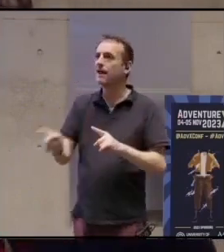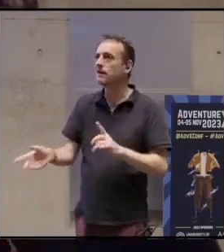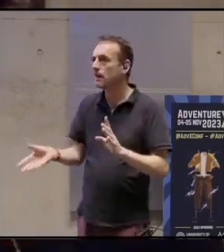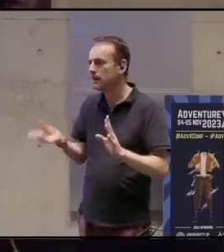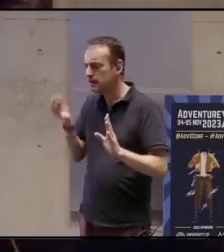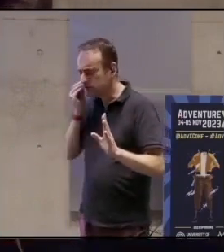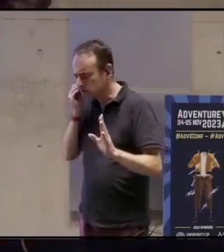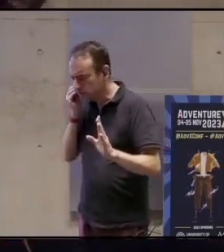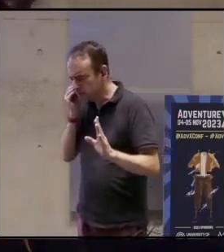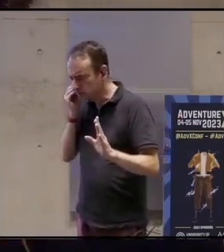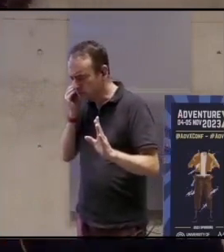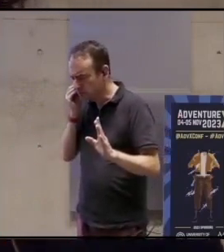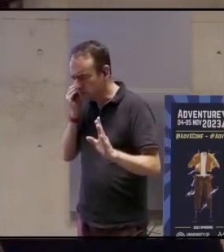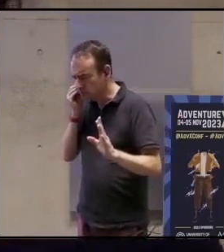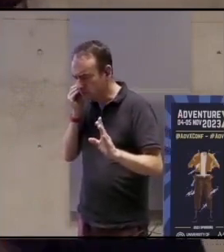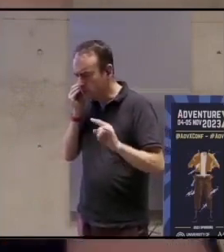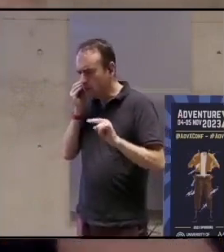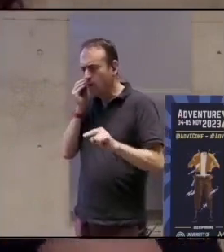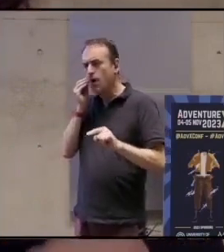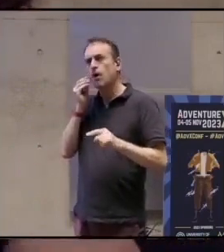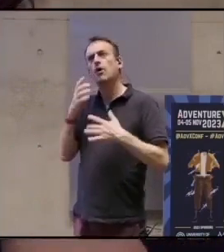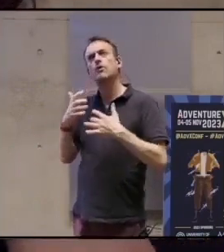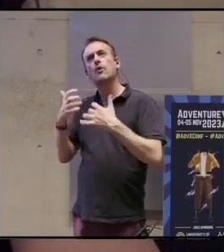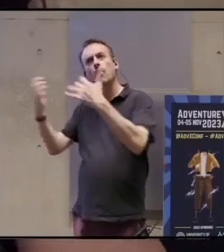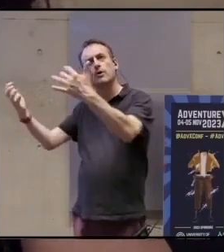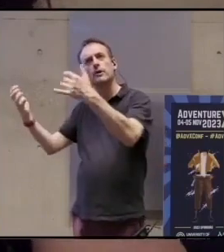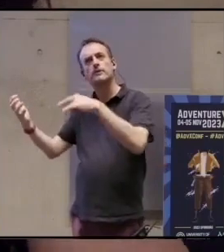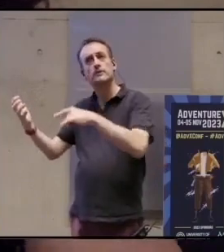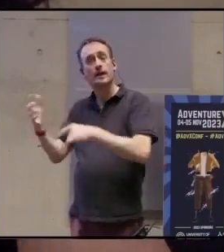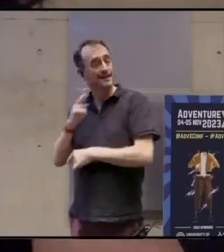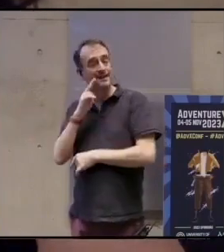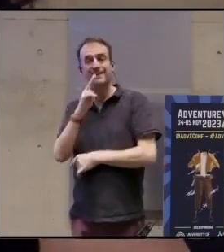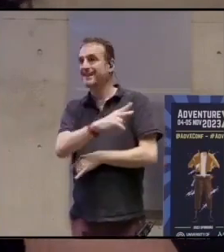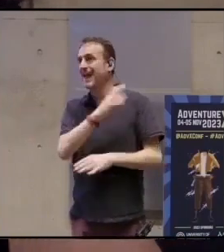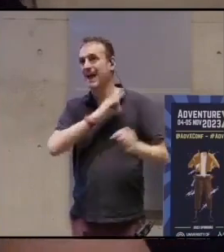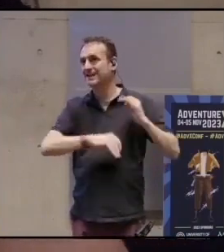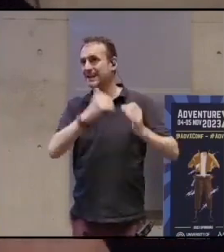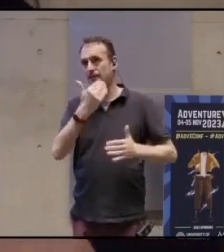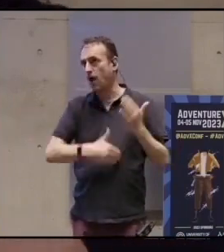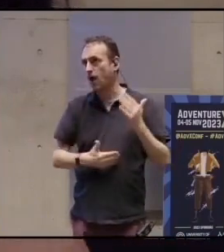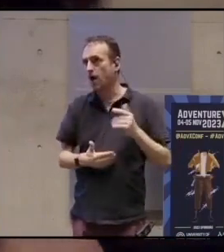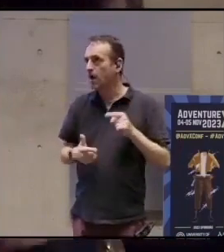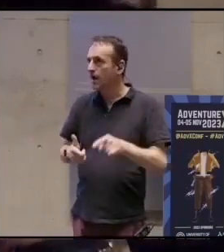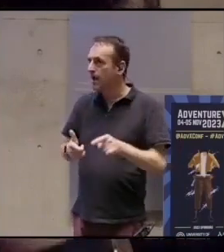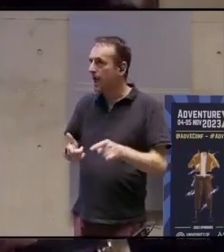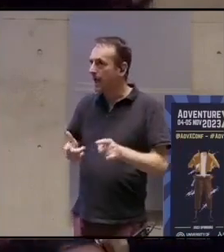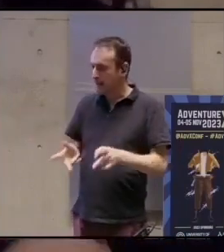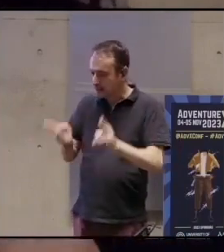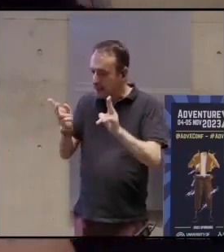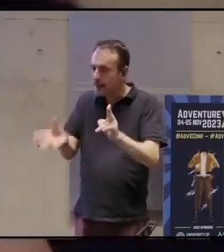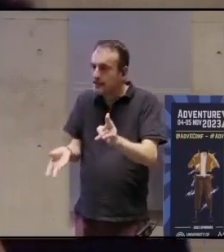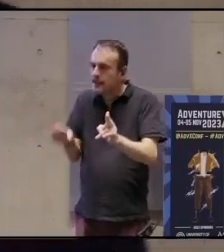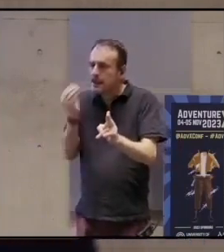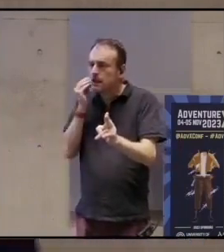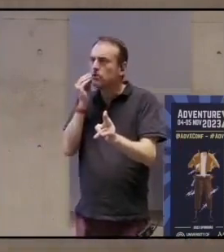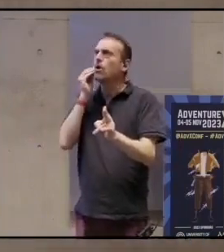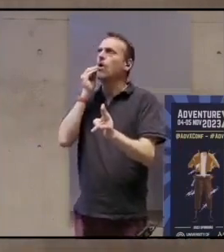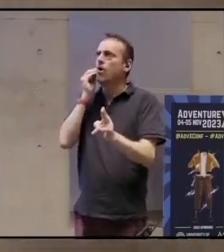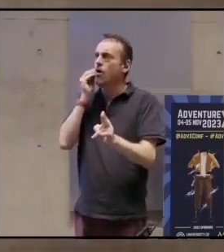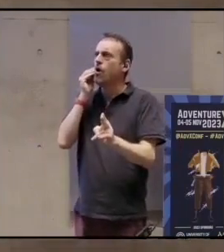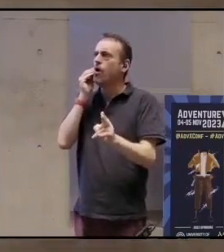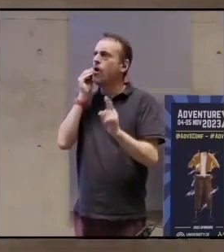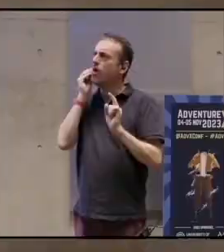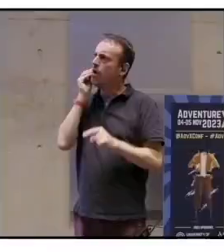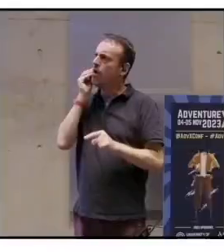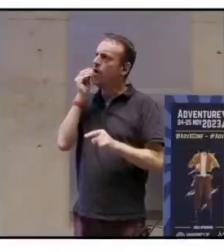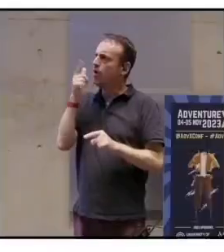players are never going to see that amazing performance. They're only going to hear it. And that take might not actually be doing what you think it's doing. When you listen back to it later, it could be